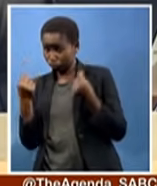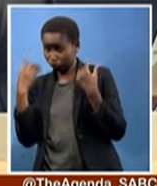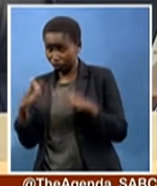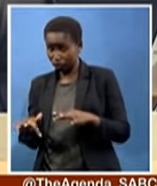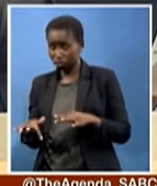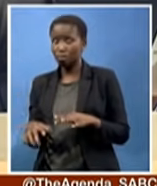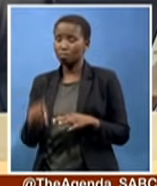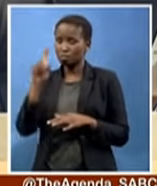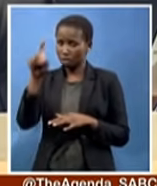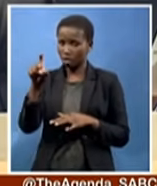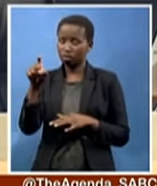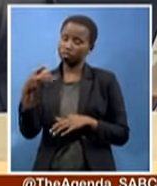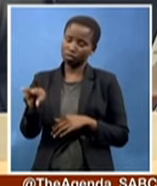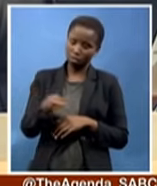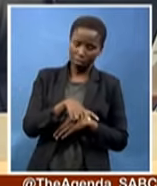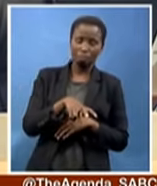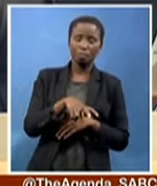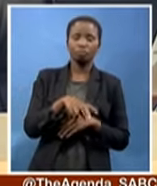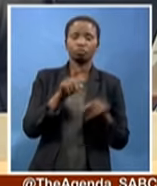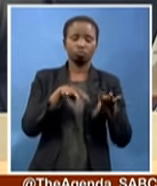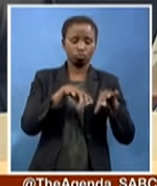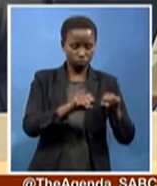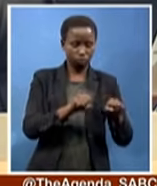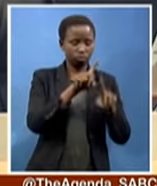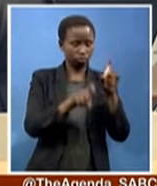Commission immediately or face disciplinary processes.